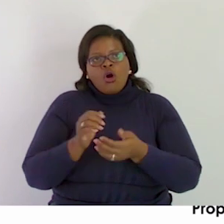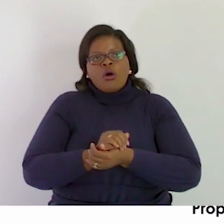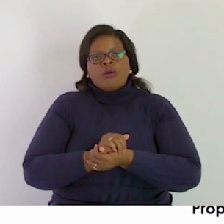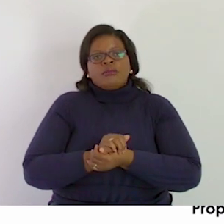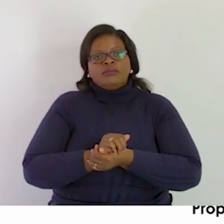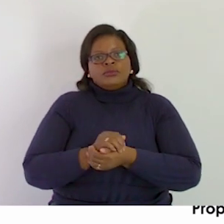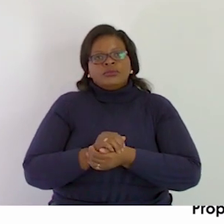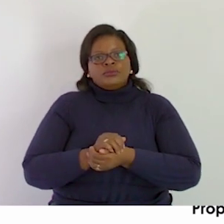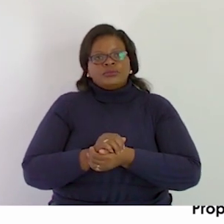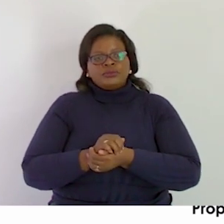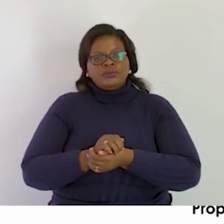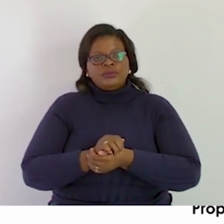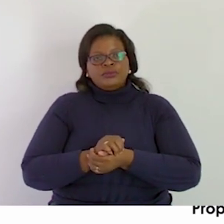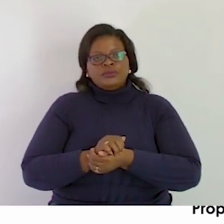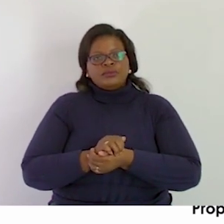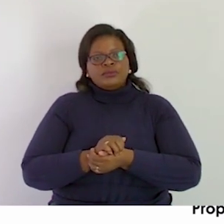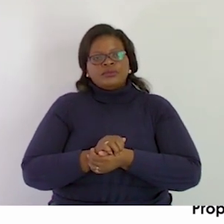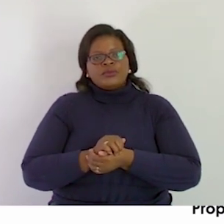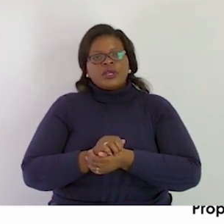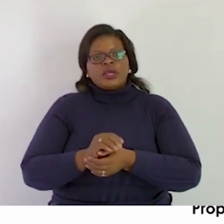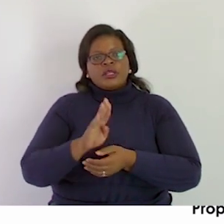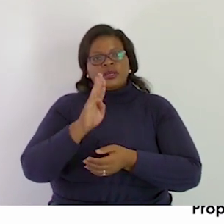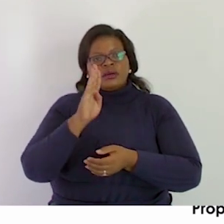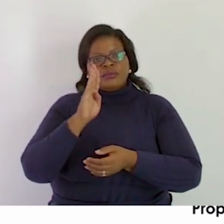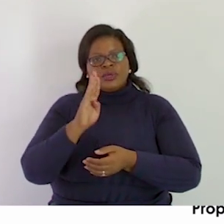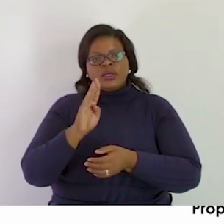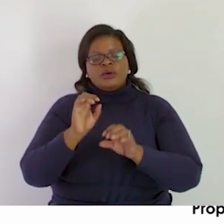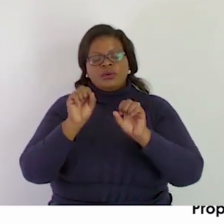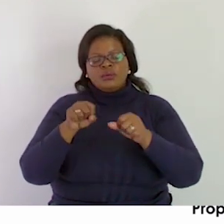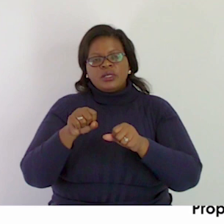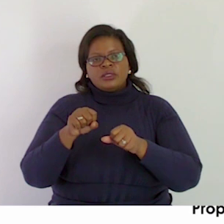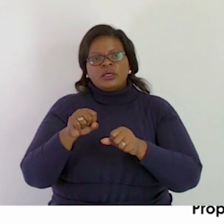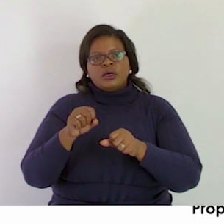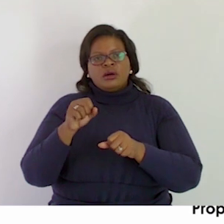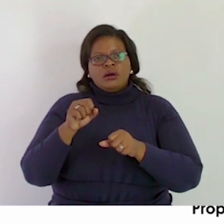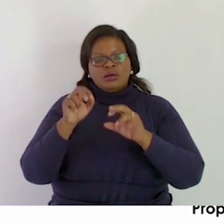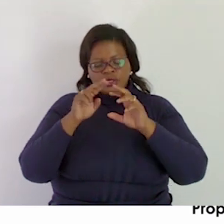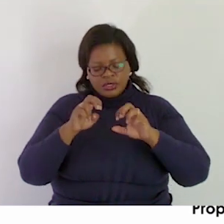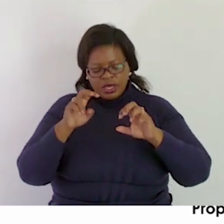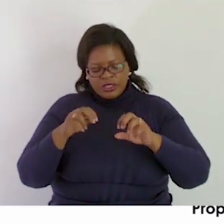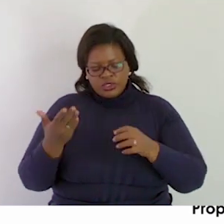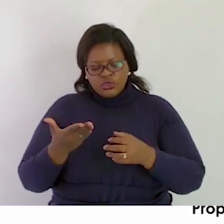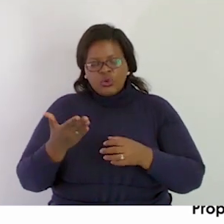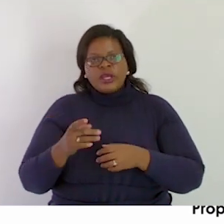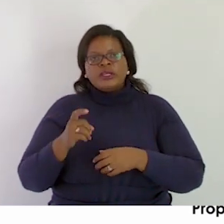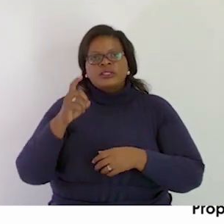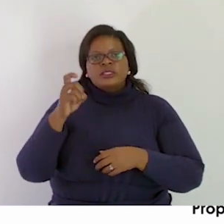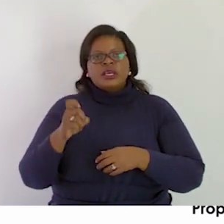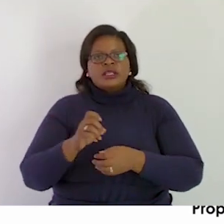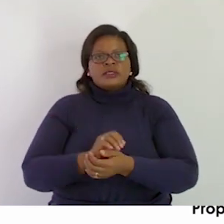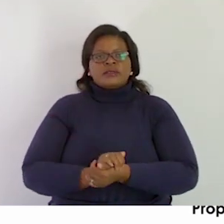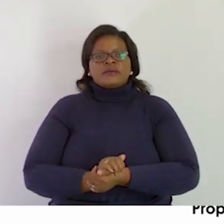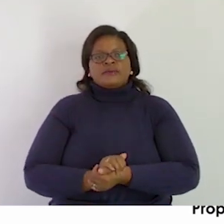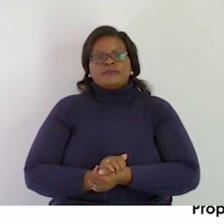manner. At B, we also have to look where x is, be able to differentiate